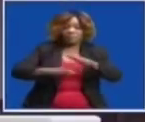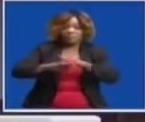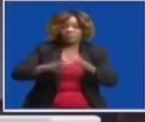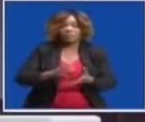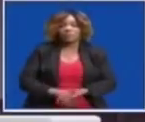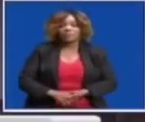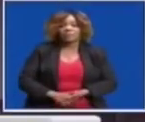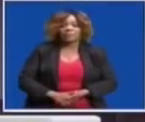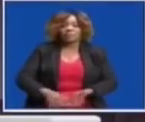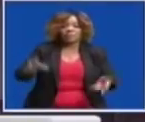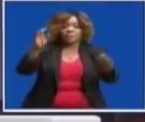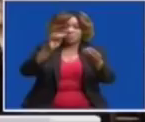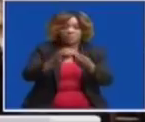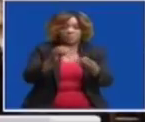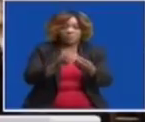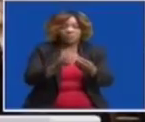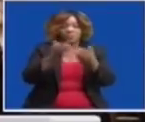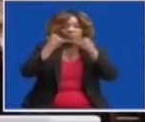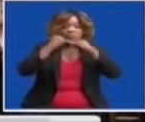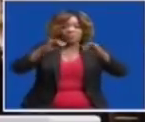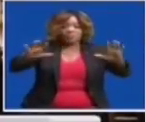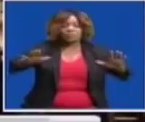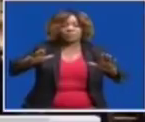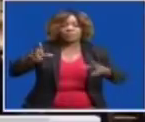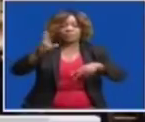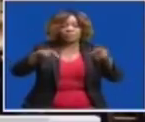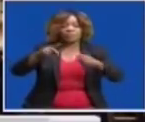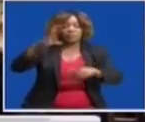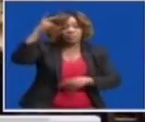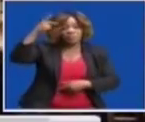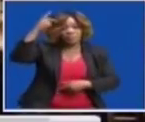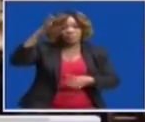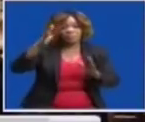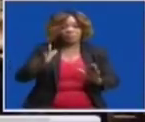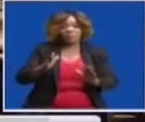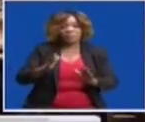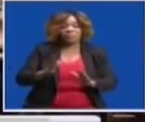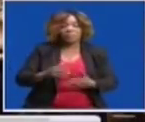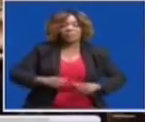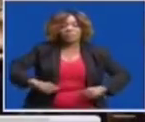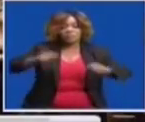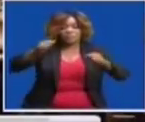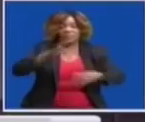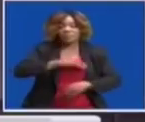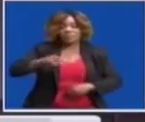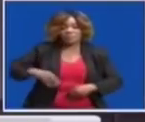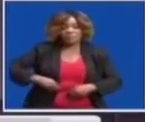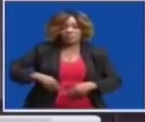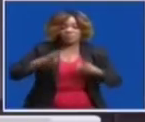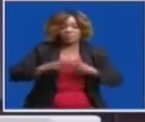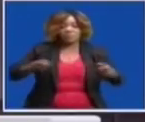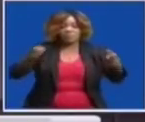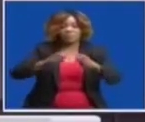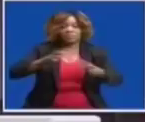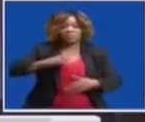of the most influential figures in American politics and a senior member of the U.S. Congress. Congresswoman